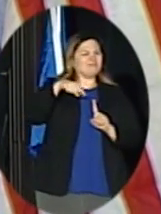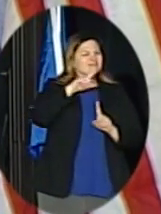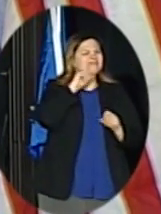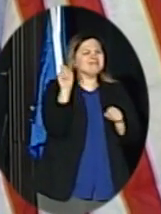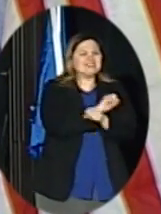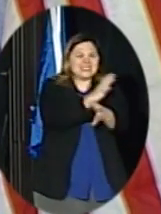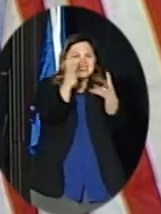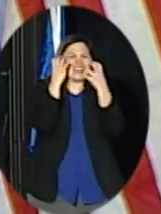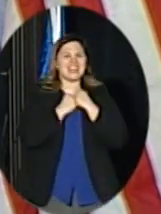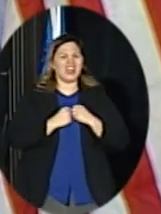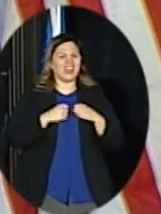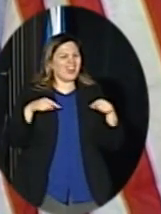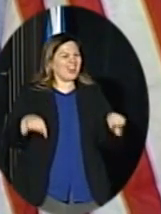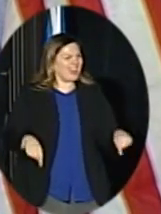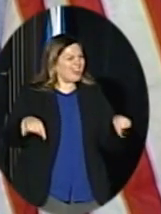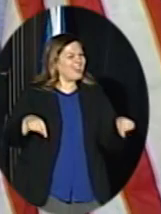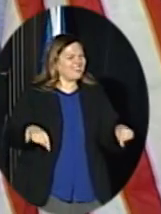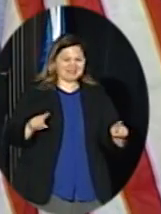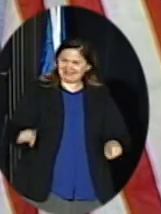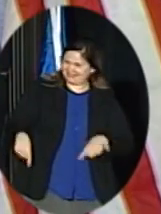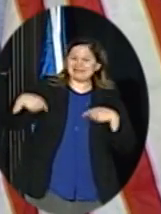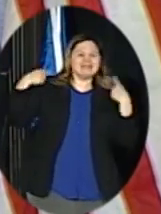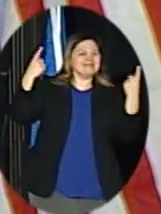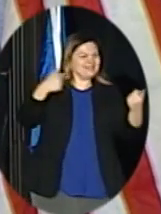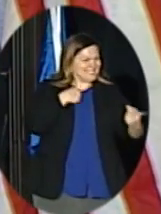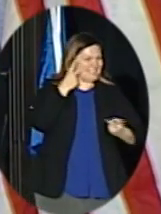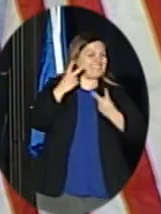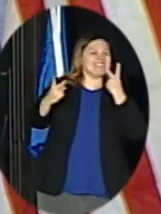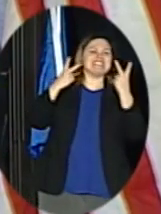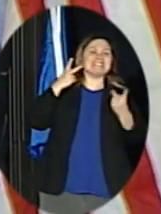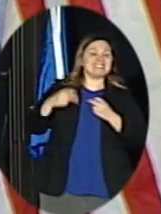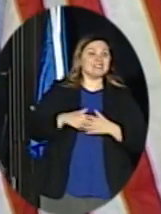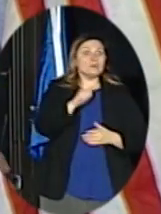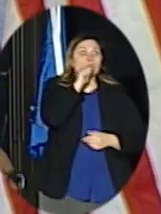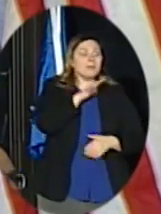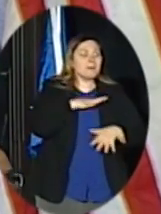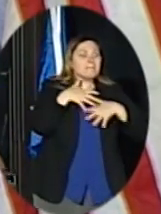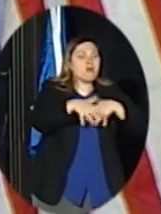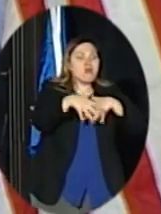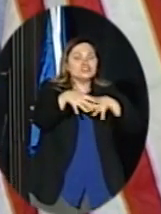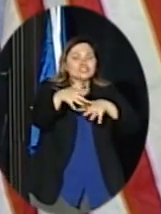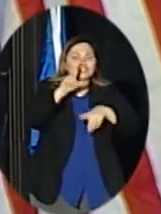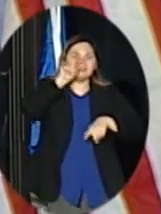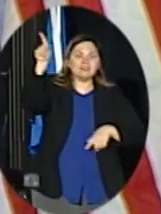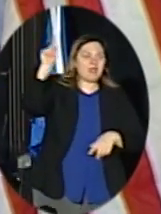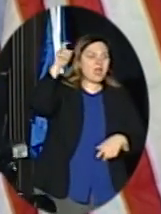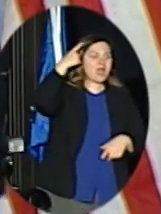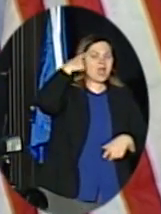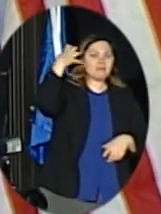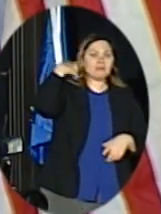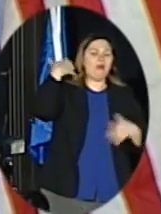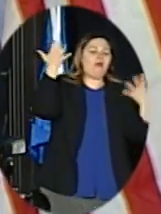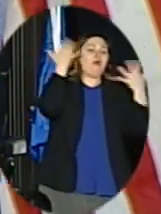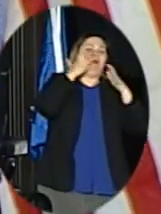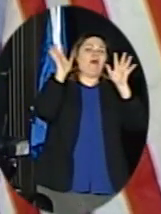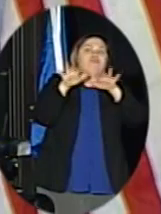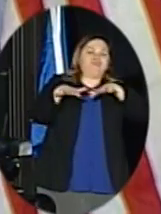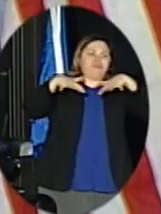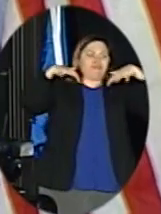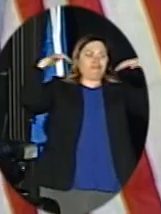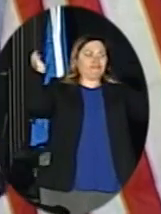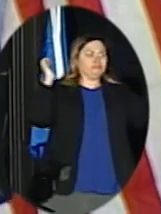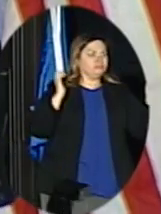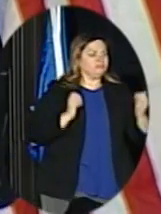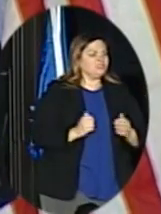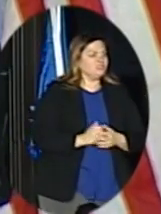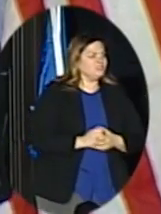past year. From the Women's March at the Capitol to this incredible crowd today, we have stood together to